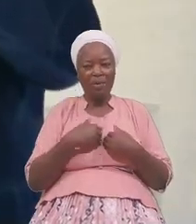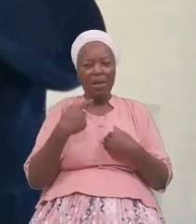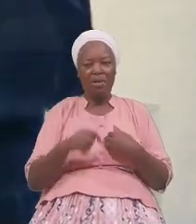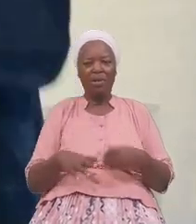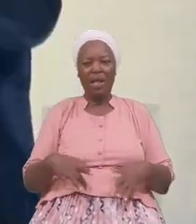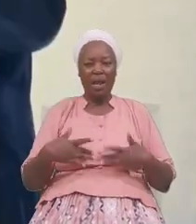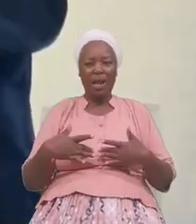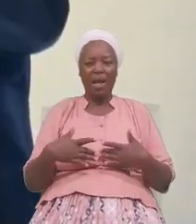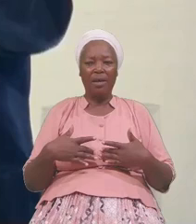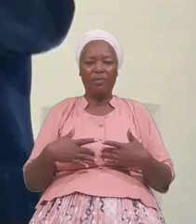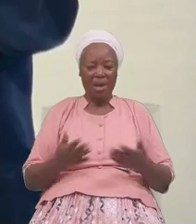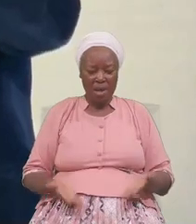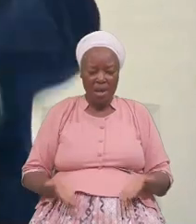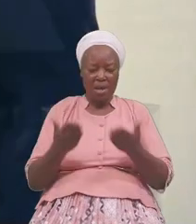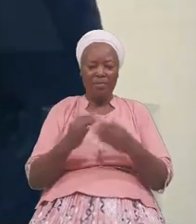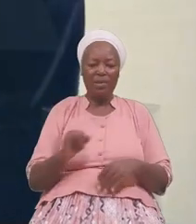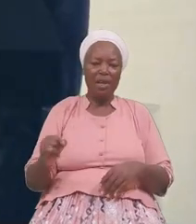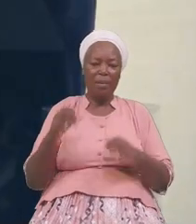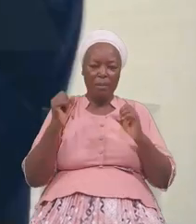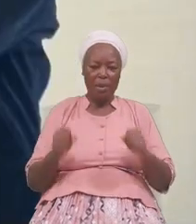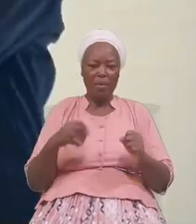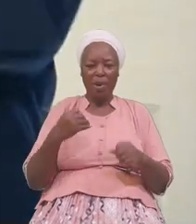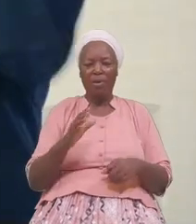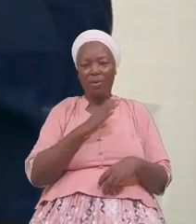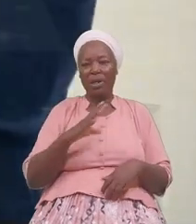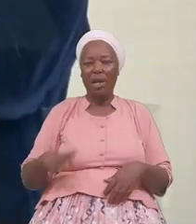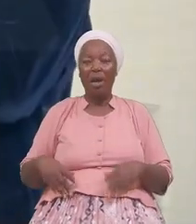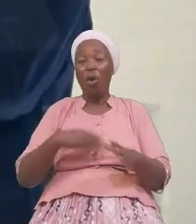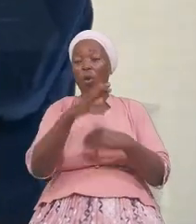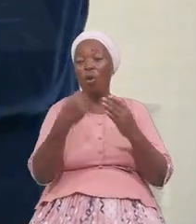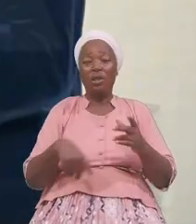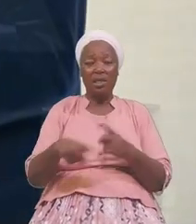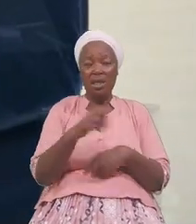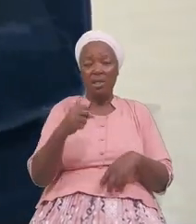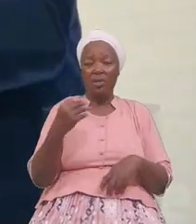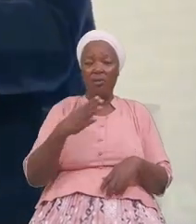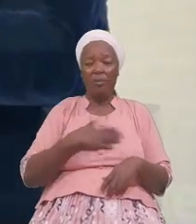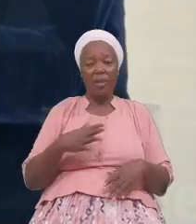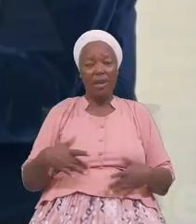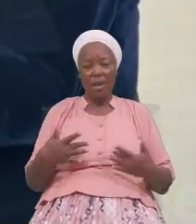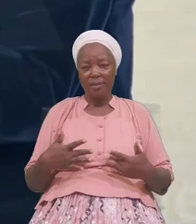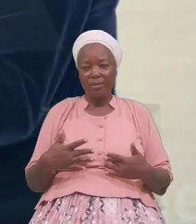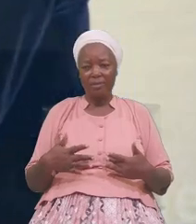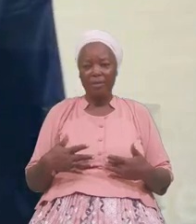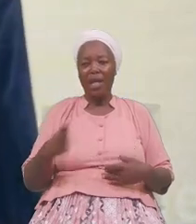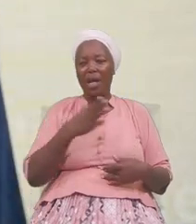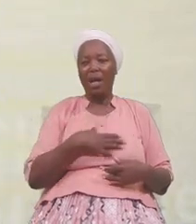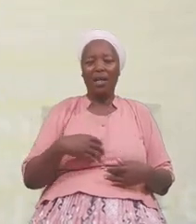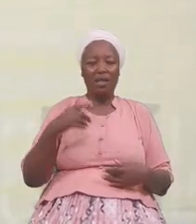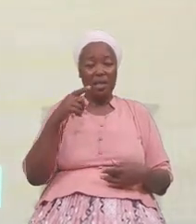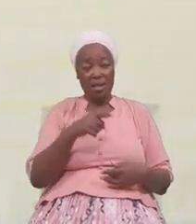life lifting power of Christ all the days of my life. And he